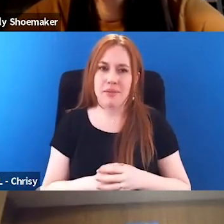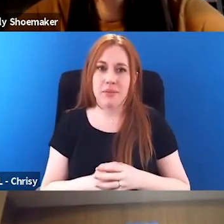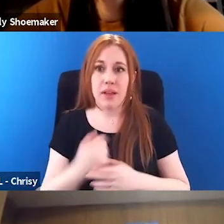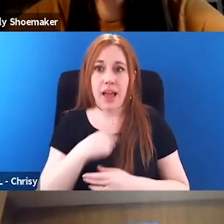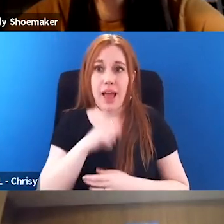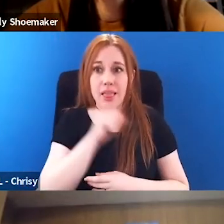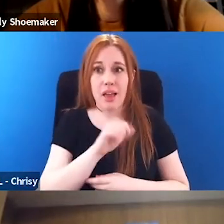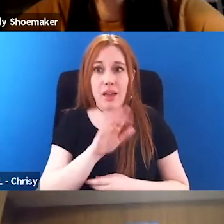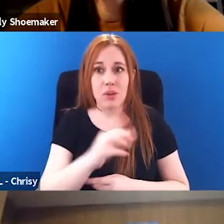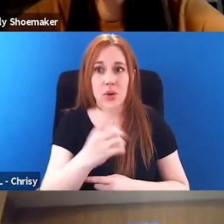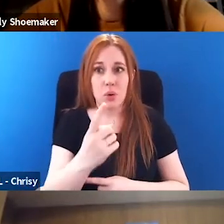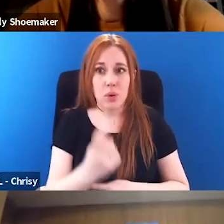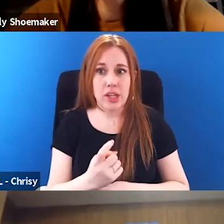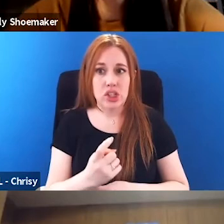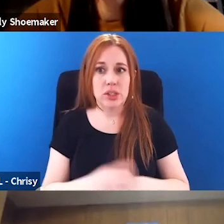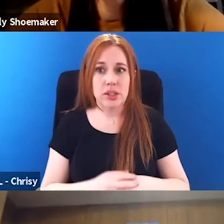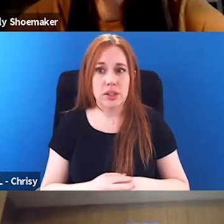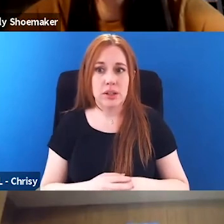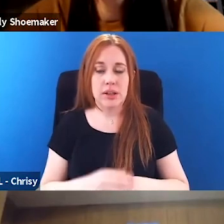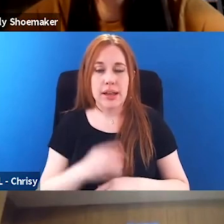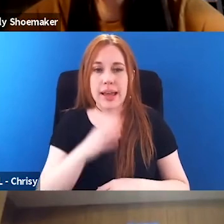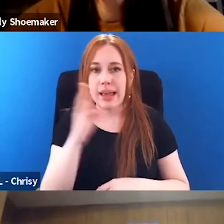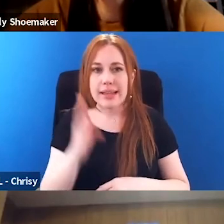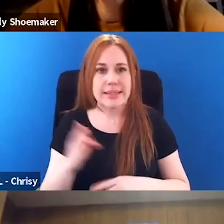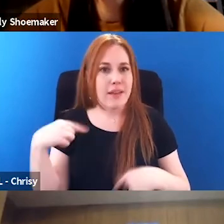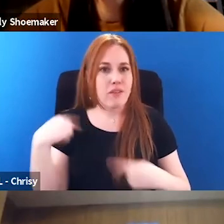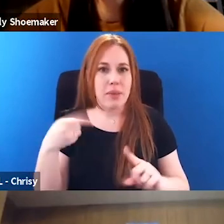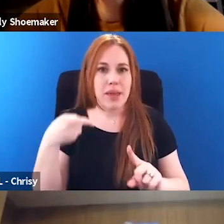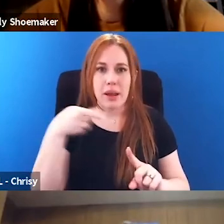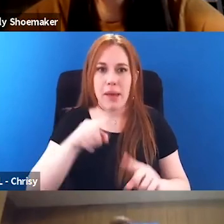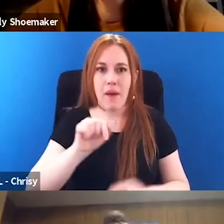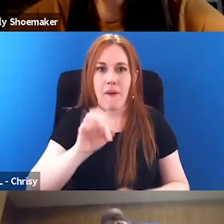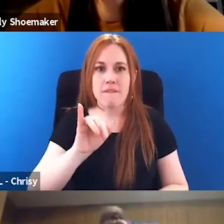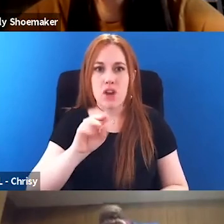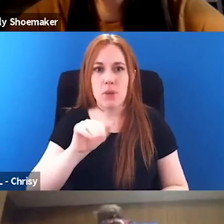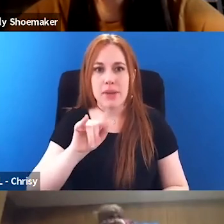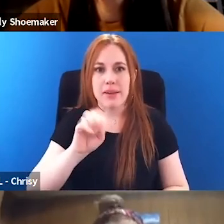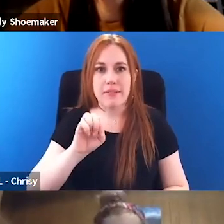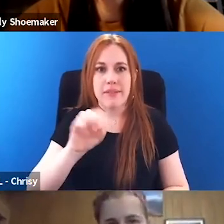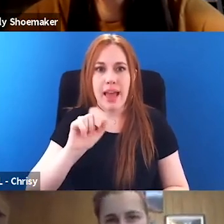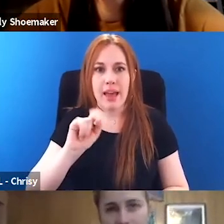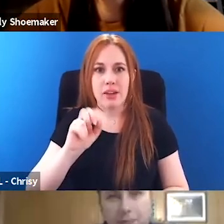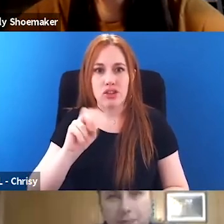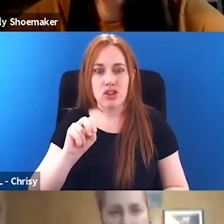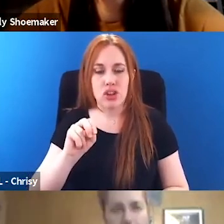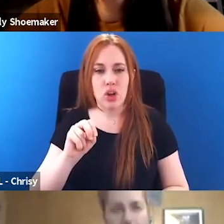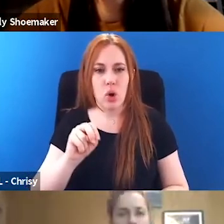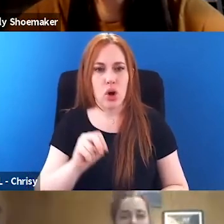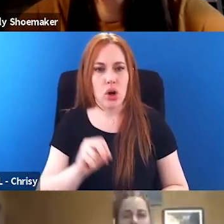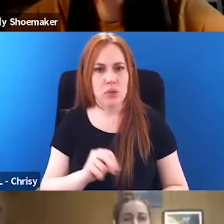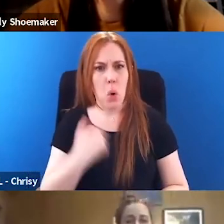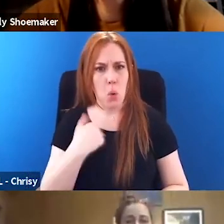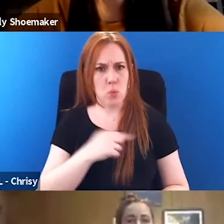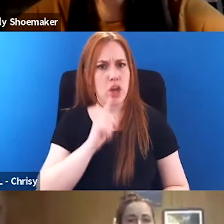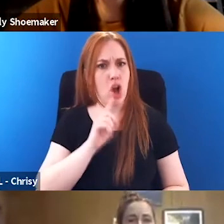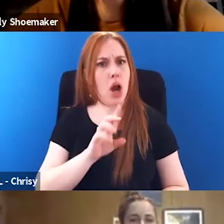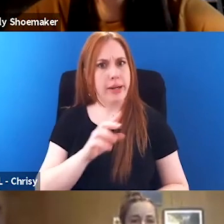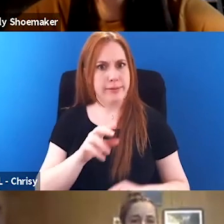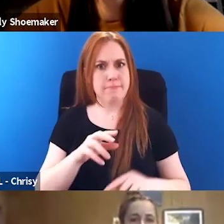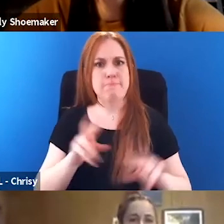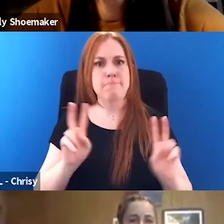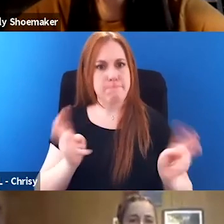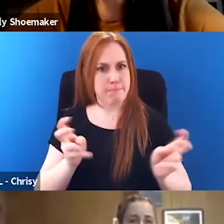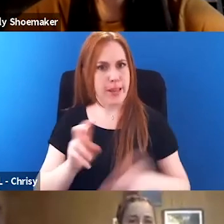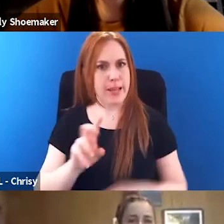the question. It's never been about affirmative action or just occupying seats for the sake of diversifying seats.